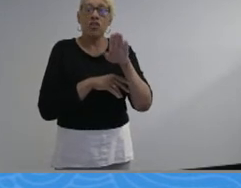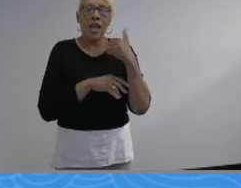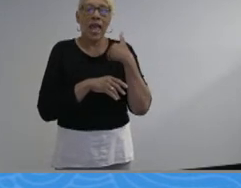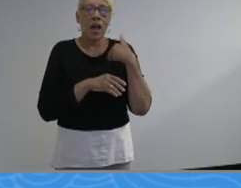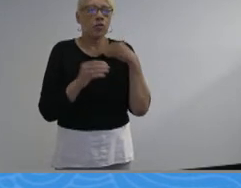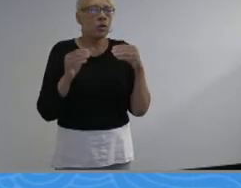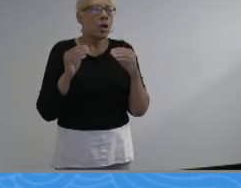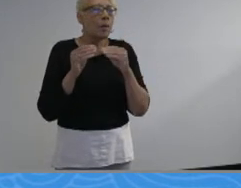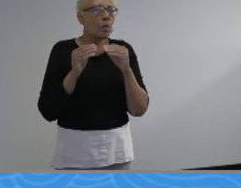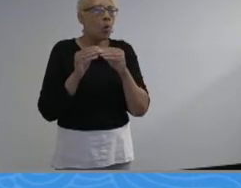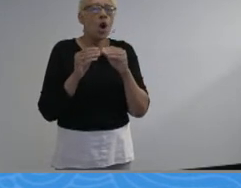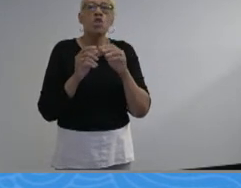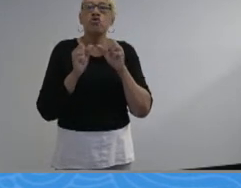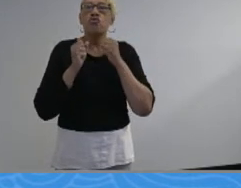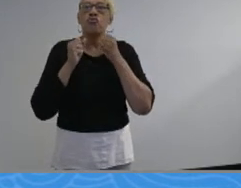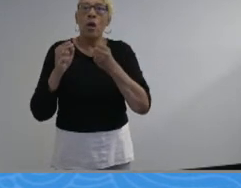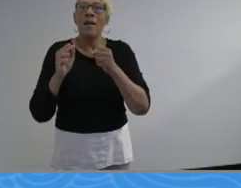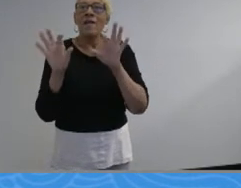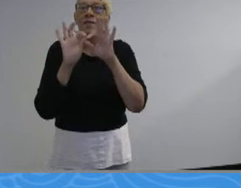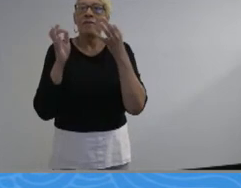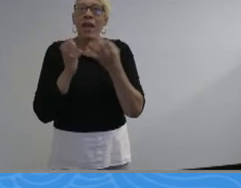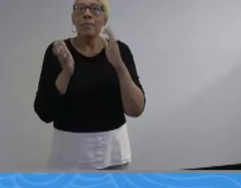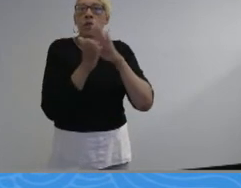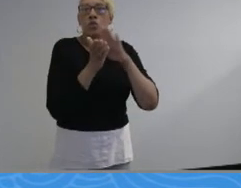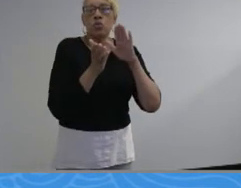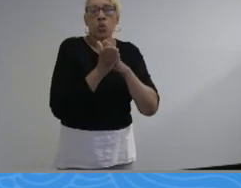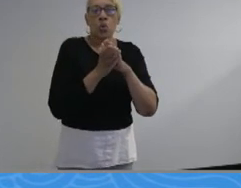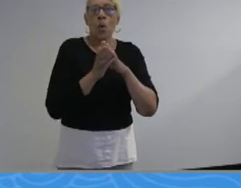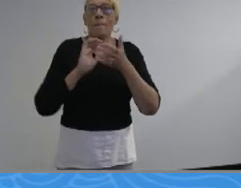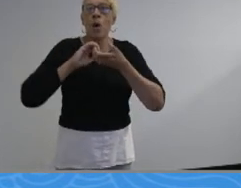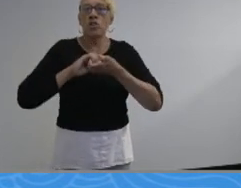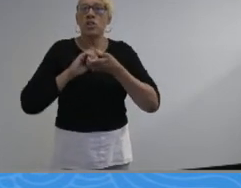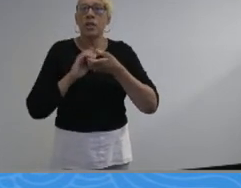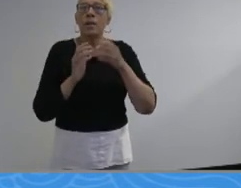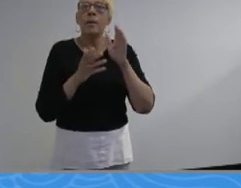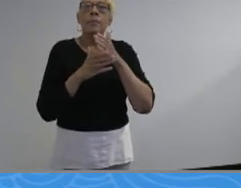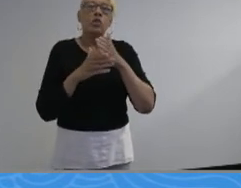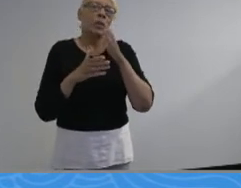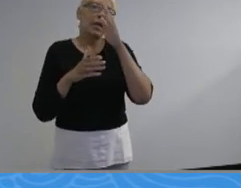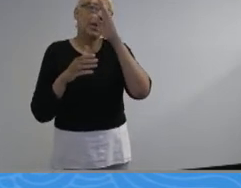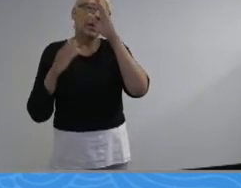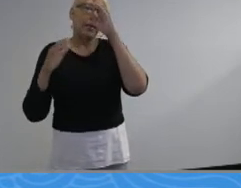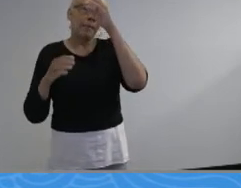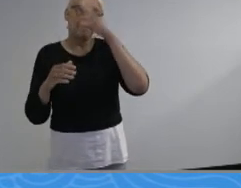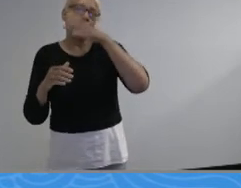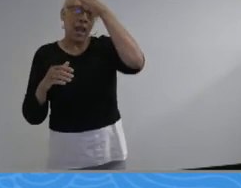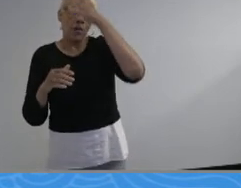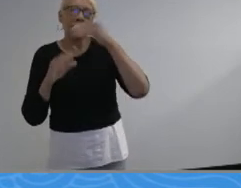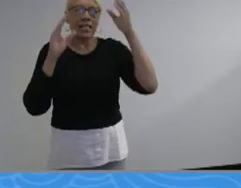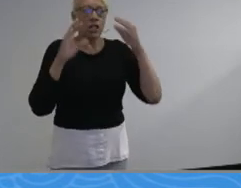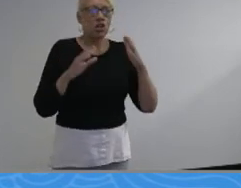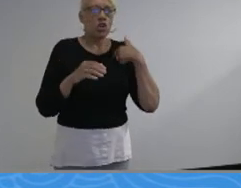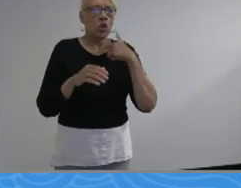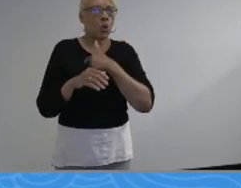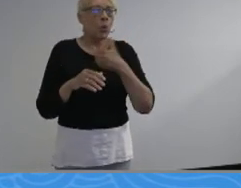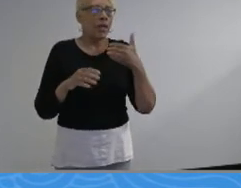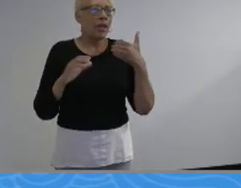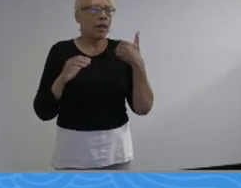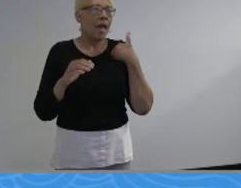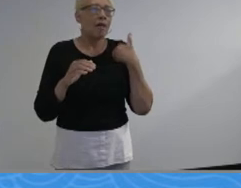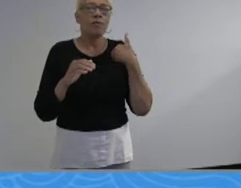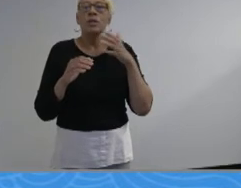family school partnerships, more specifically between parents and teachers. We have partnered with Cal State LA on a